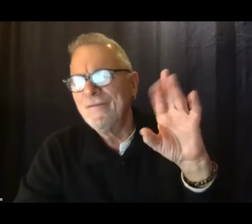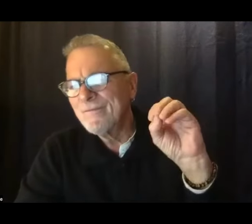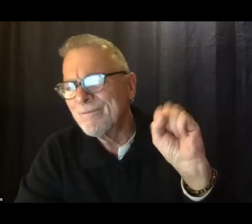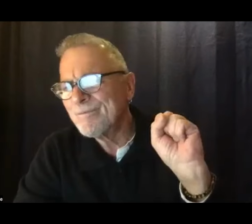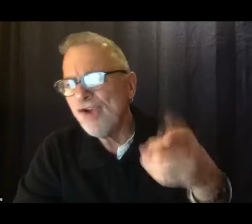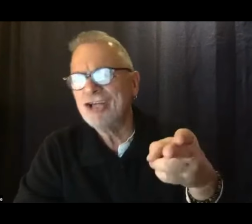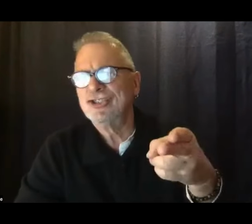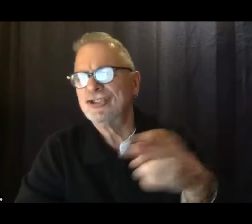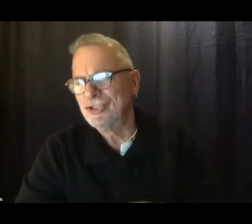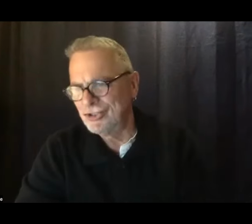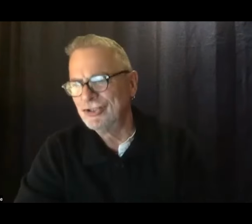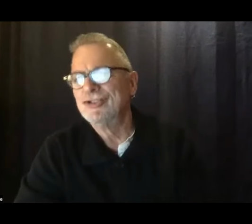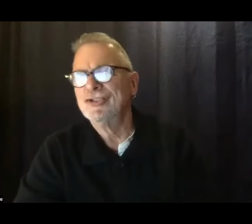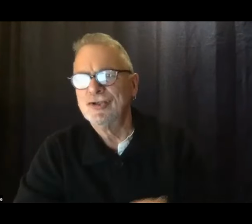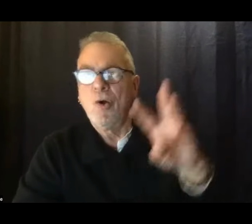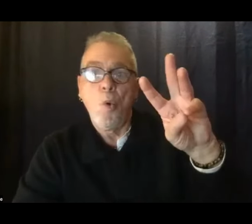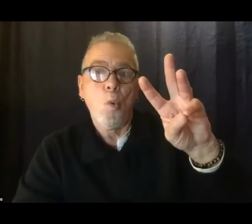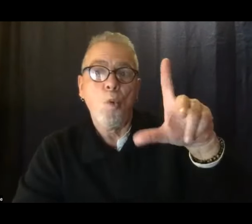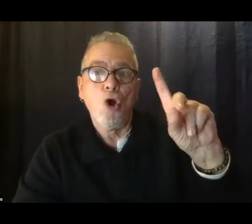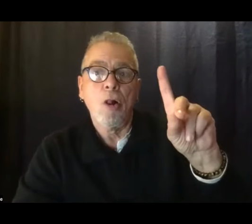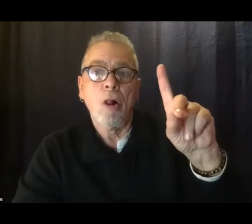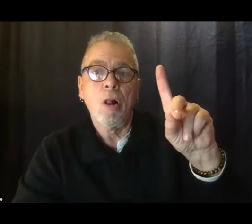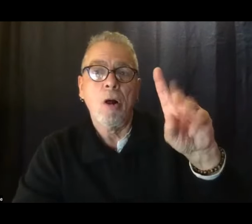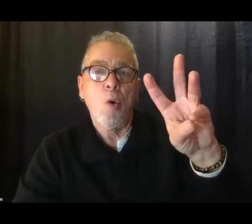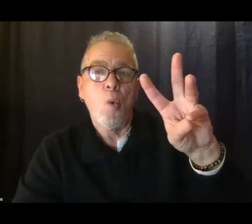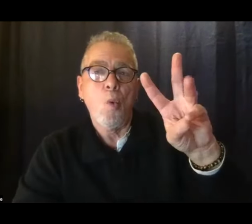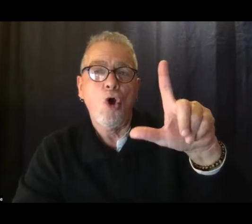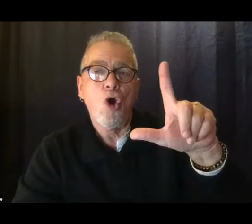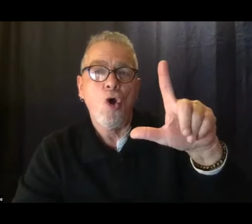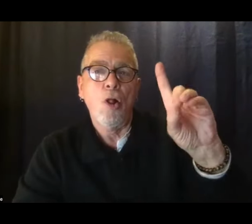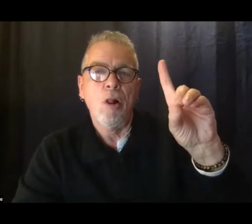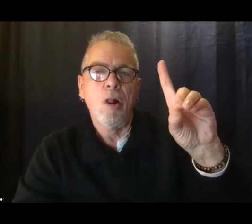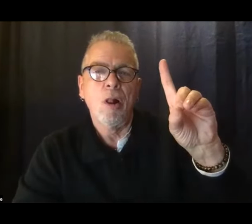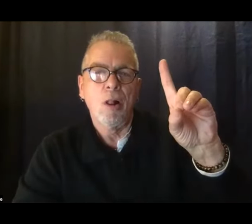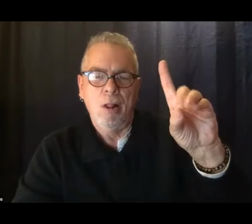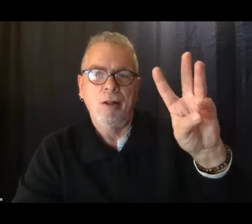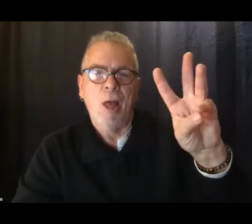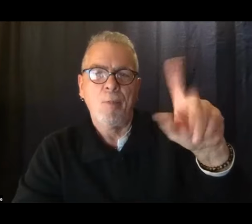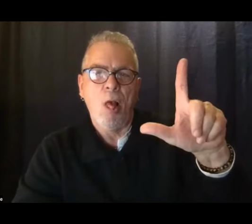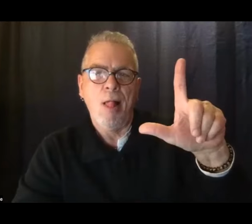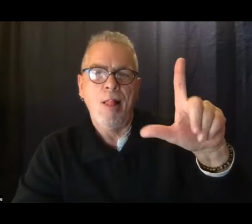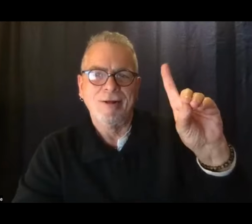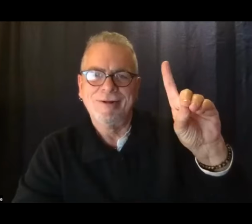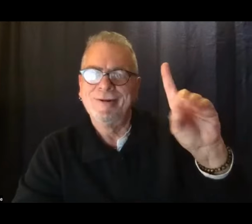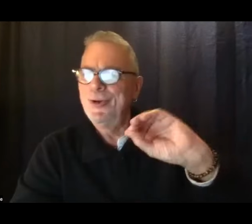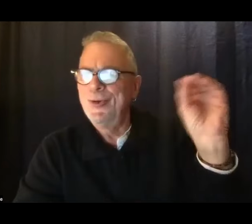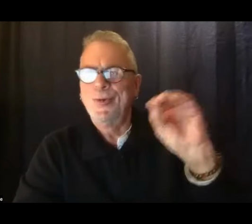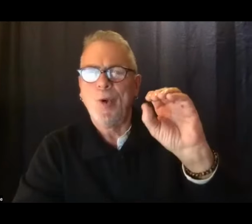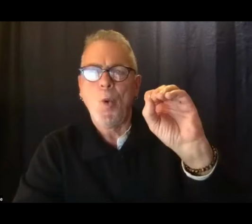out, it's that emphasis, right? Man, that was fresh. Oh, would,